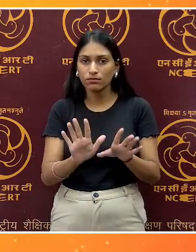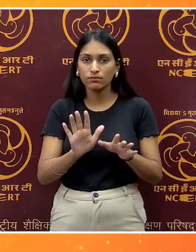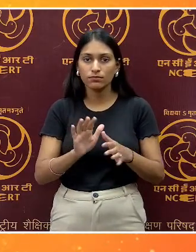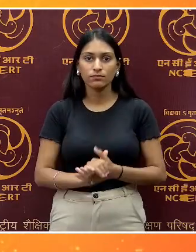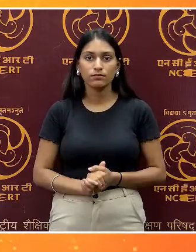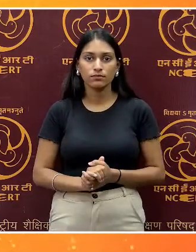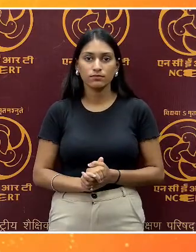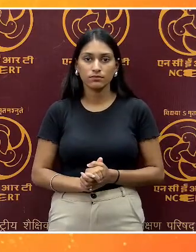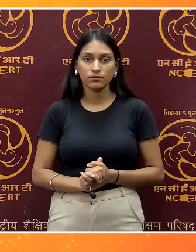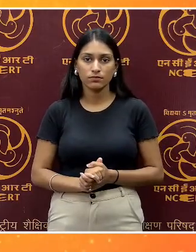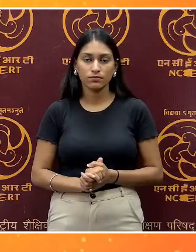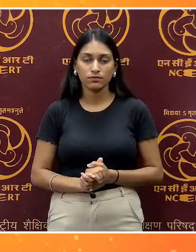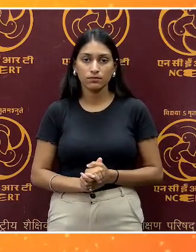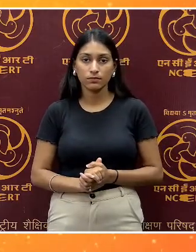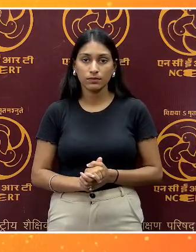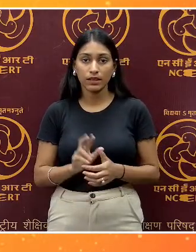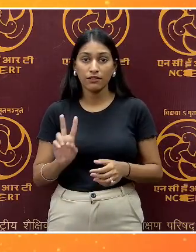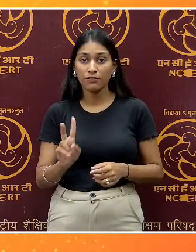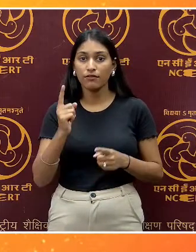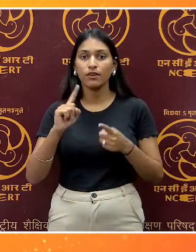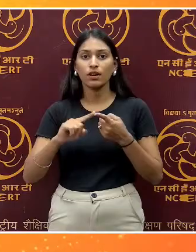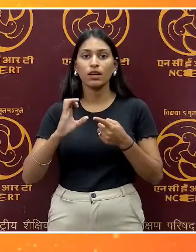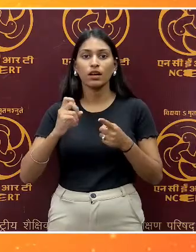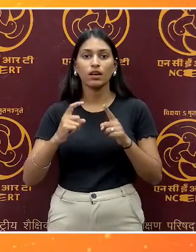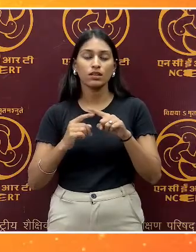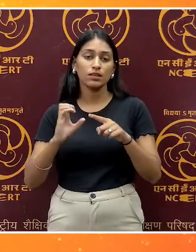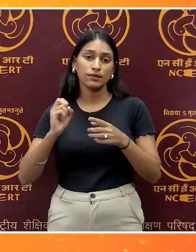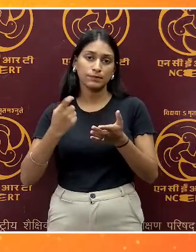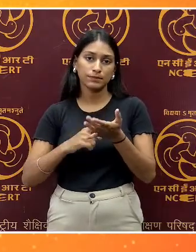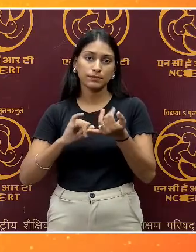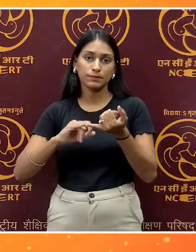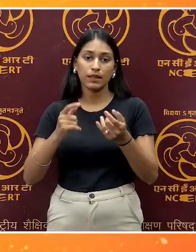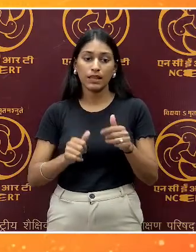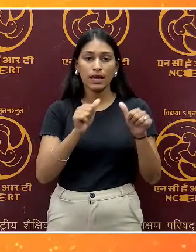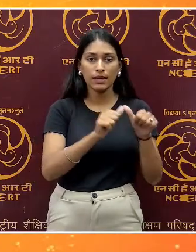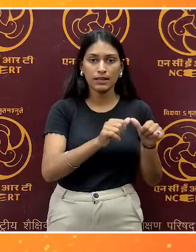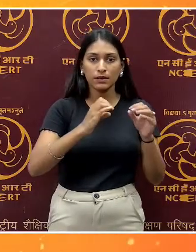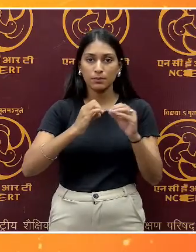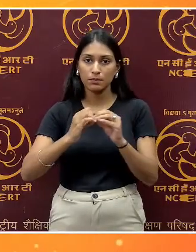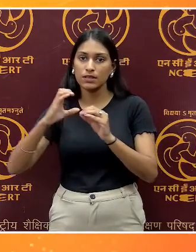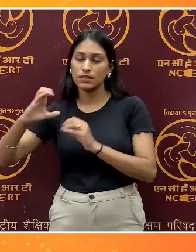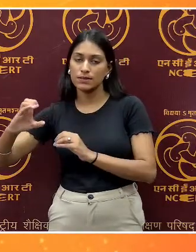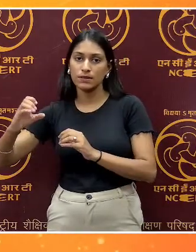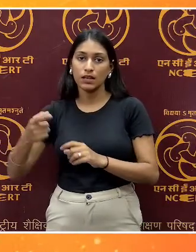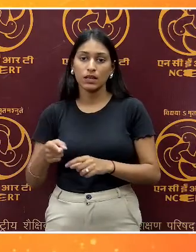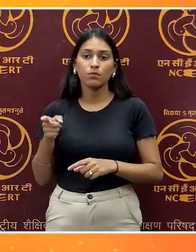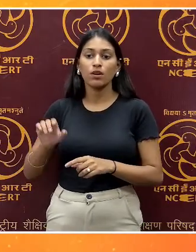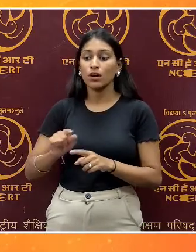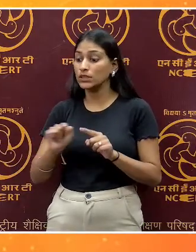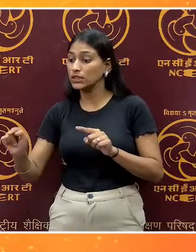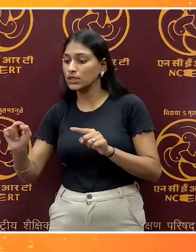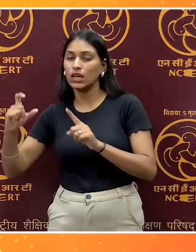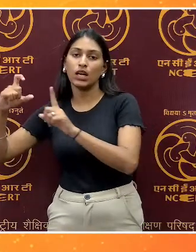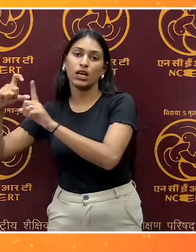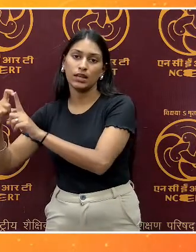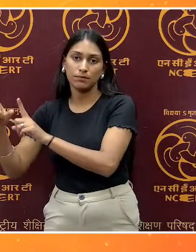See this, vectors A, B and C terminate at P. Okay. For example, if you must